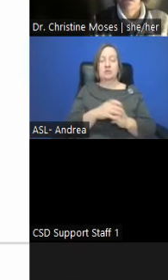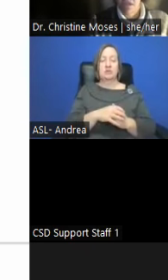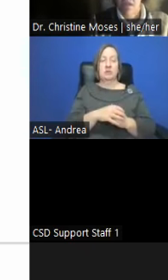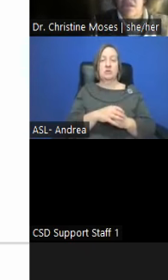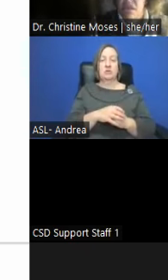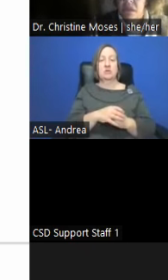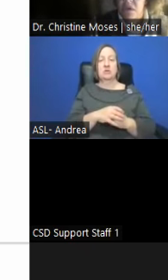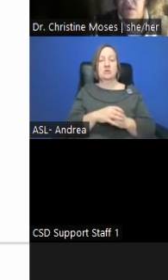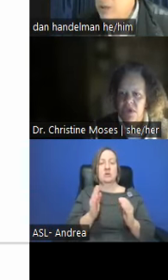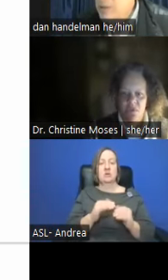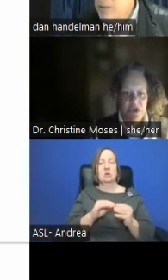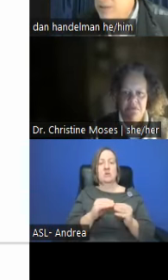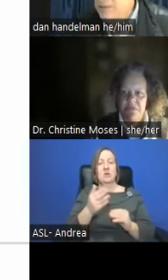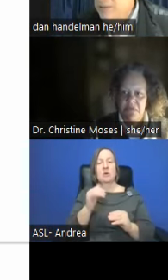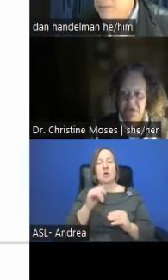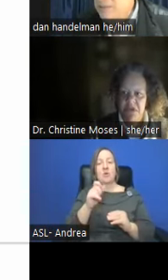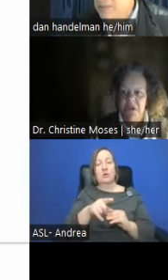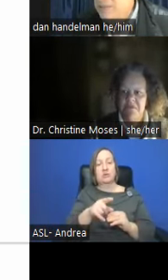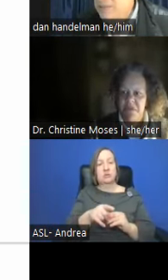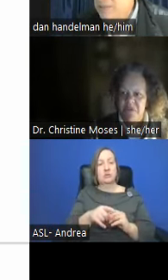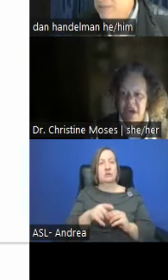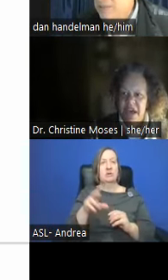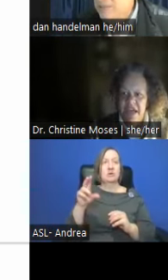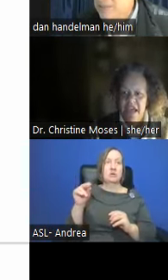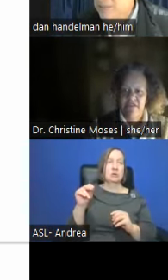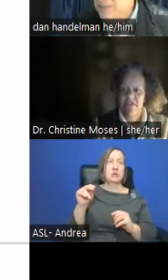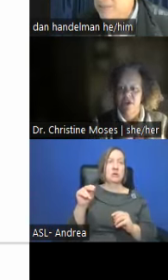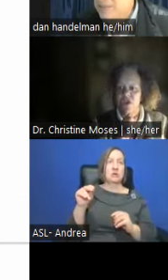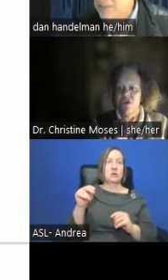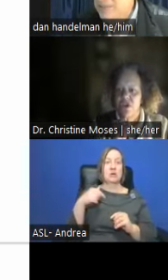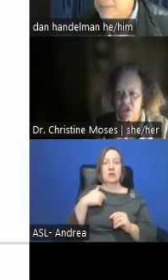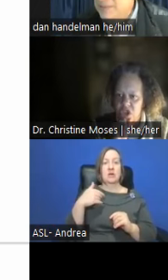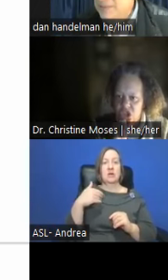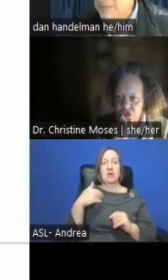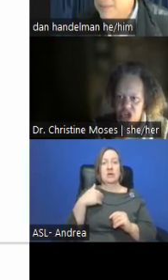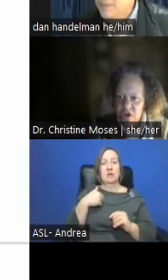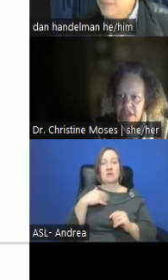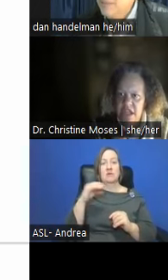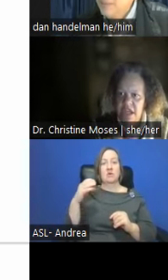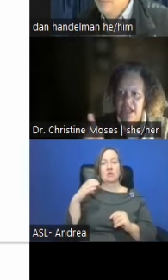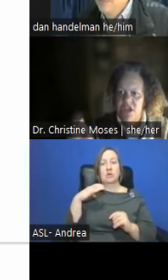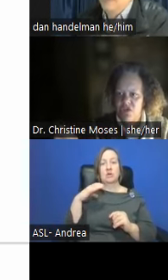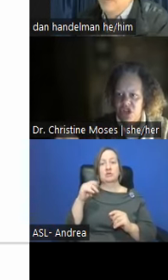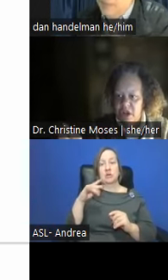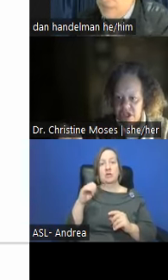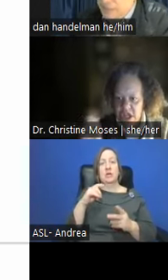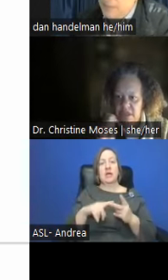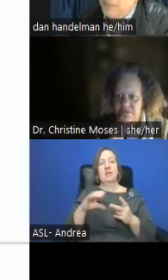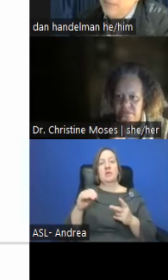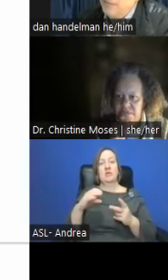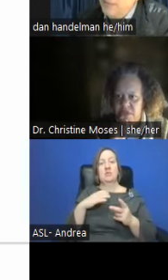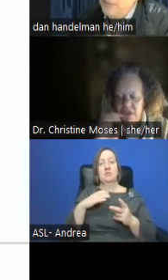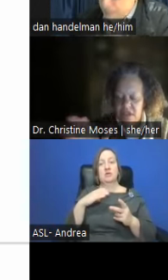So on to number 13. Oh, there's a question. No. I have a co-chair Charlie and then co-chair